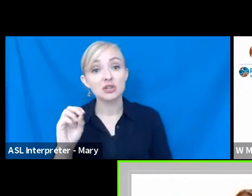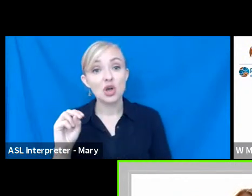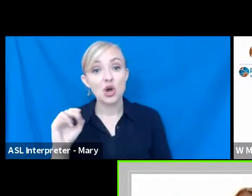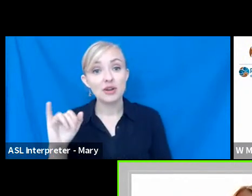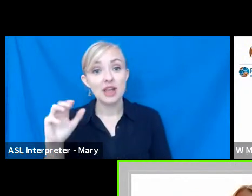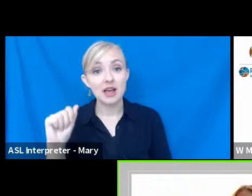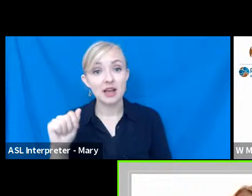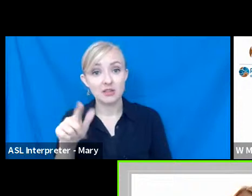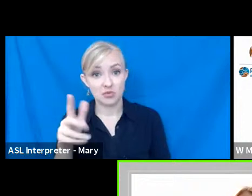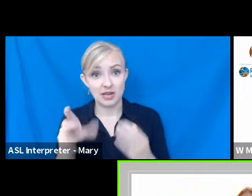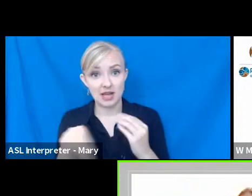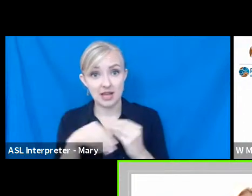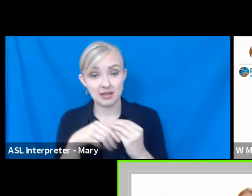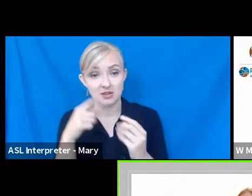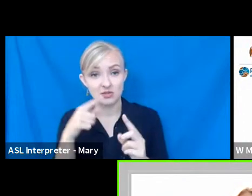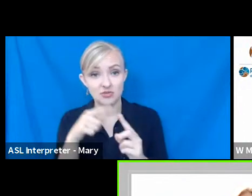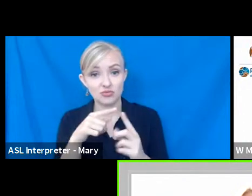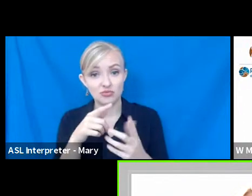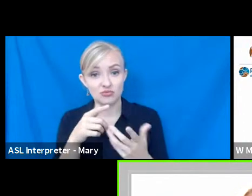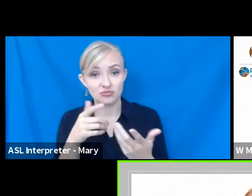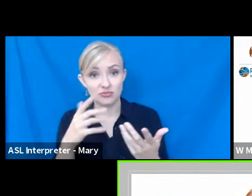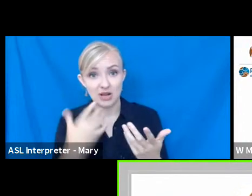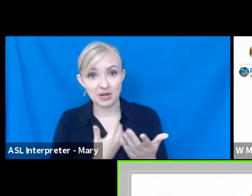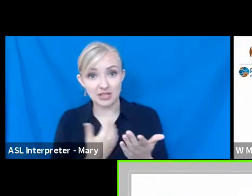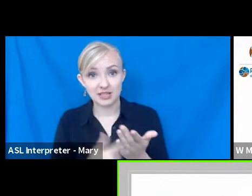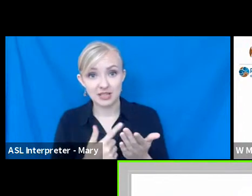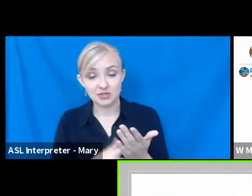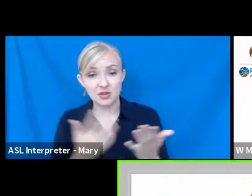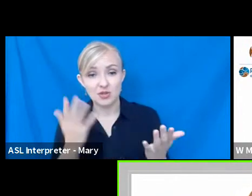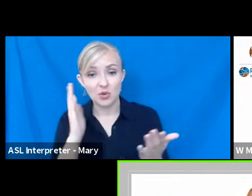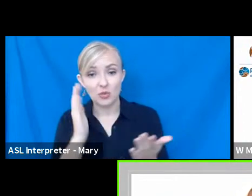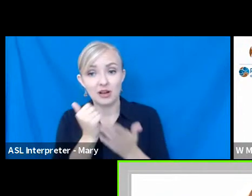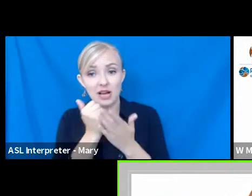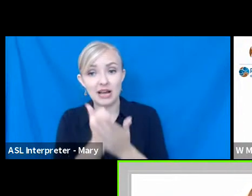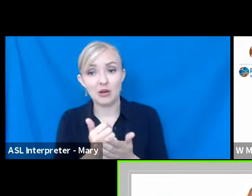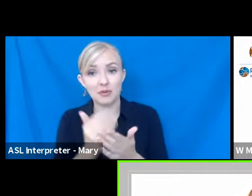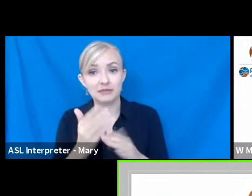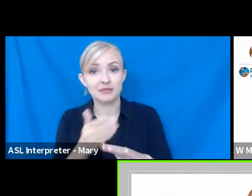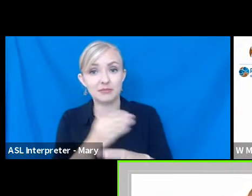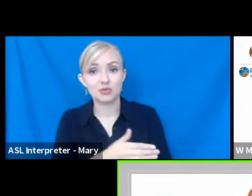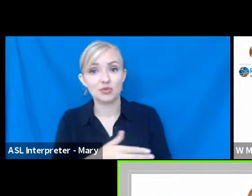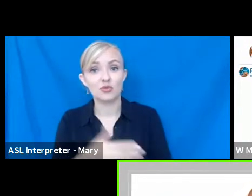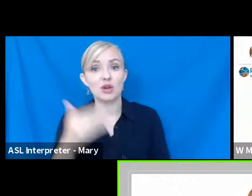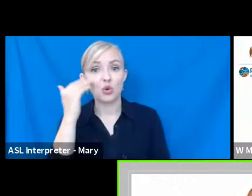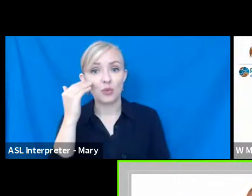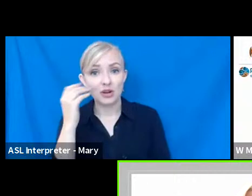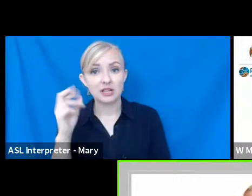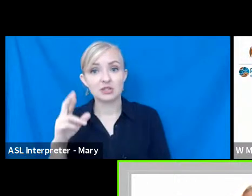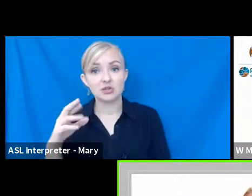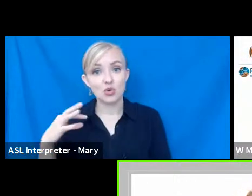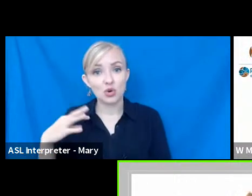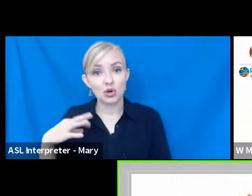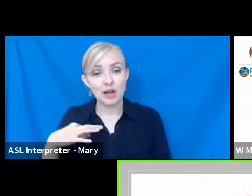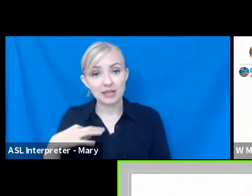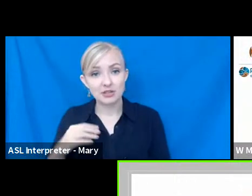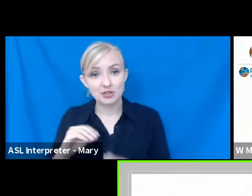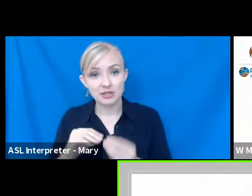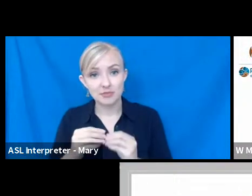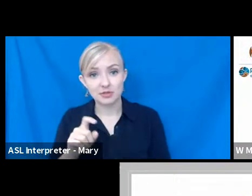to some impactful strategies and activities that really help increase awareness or applications for emergency rental assistance